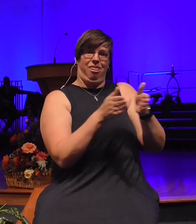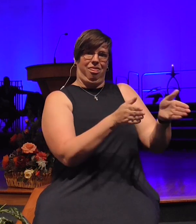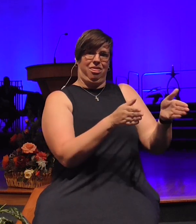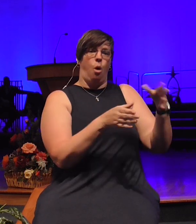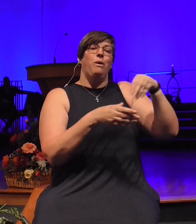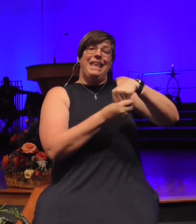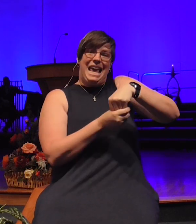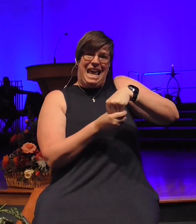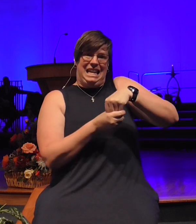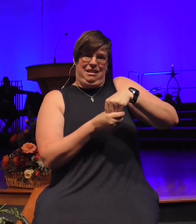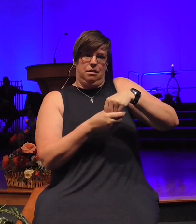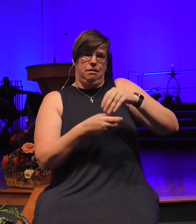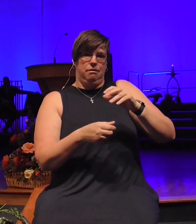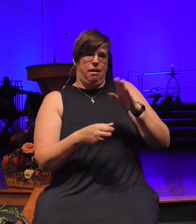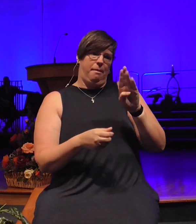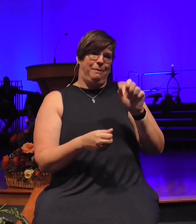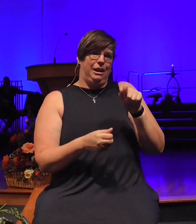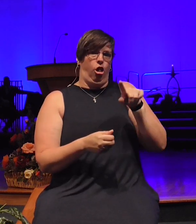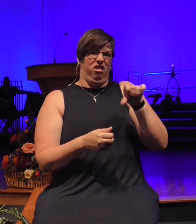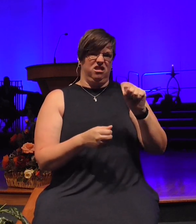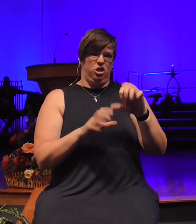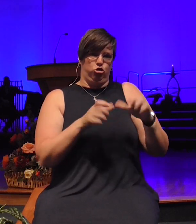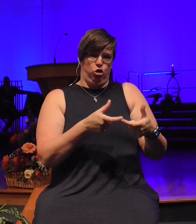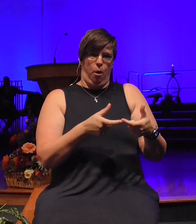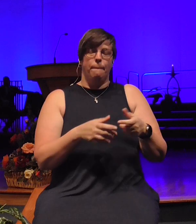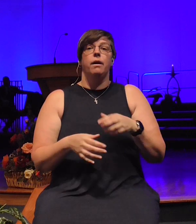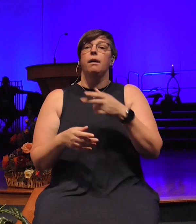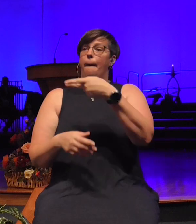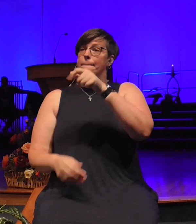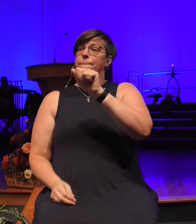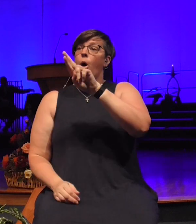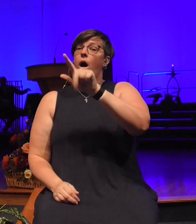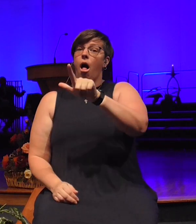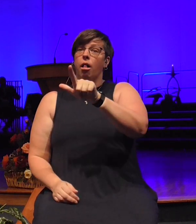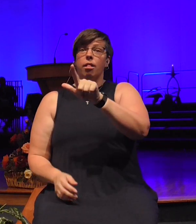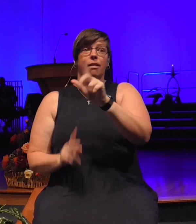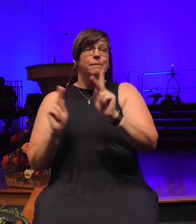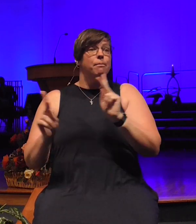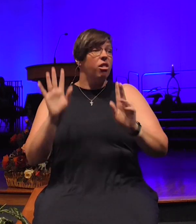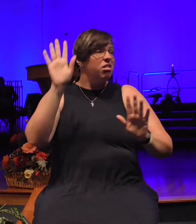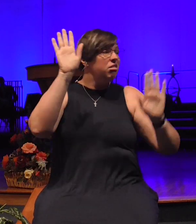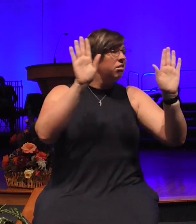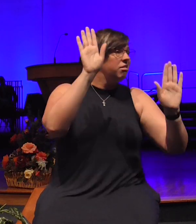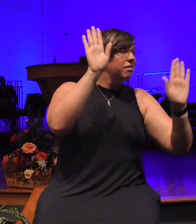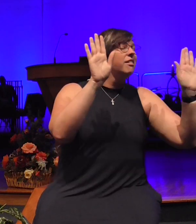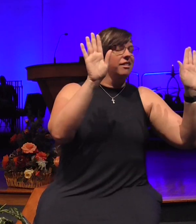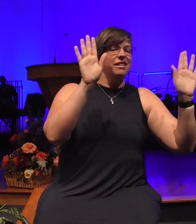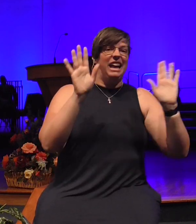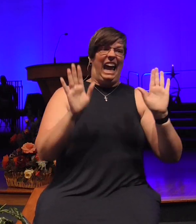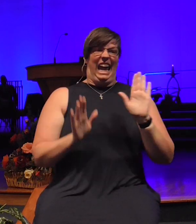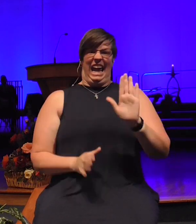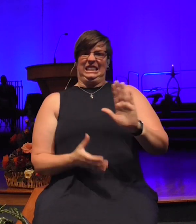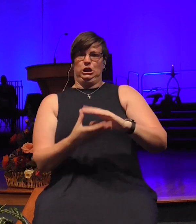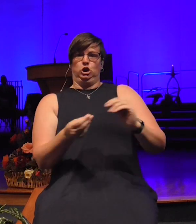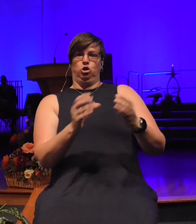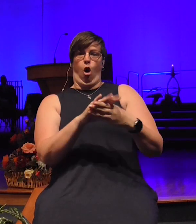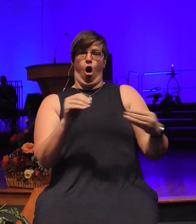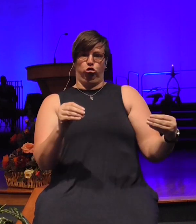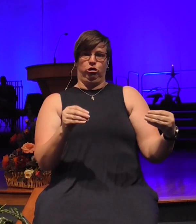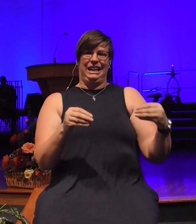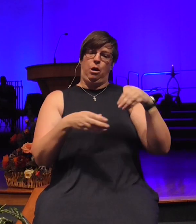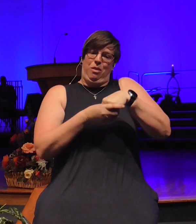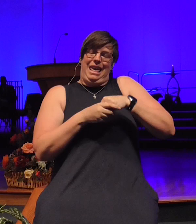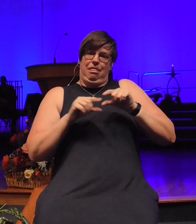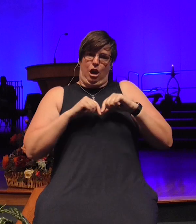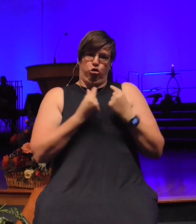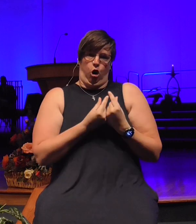the Beatles. So where are my Paul people? Paul people? Lots of Paul people. Paul's story within